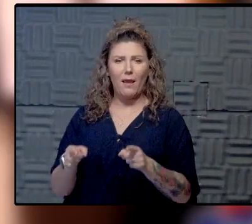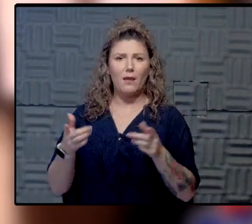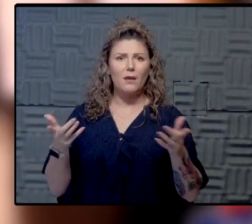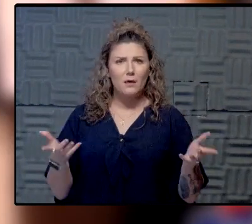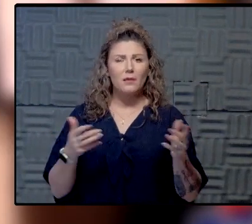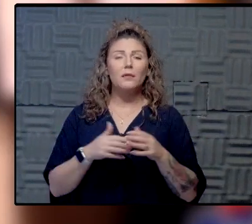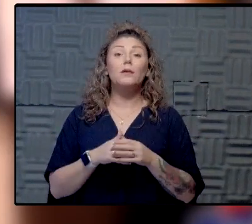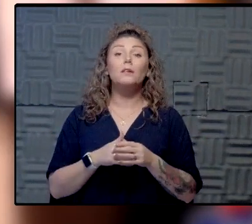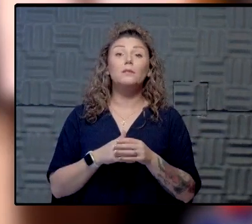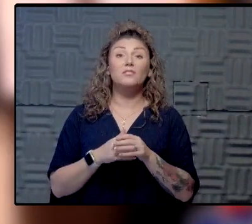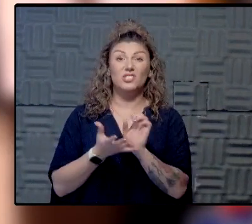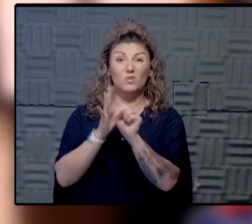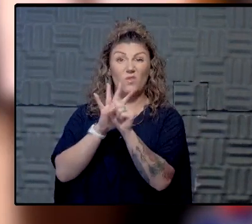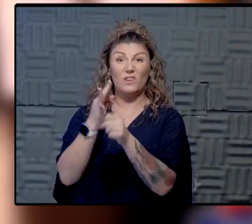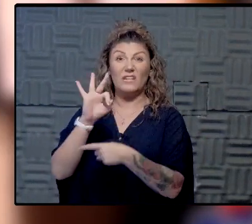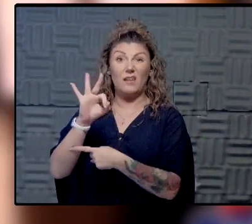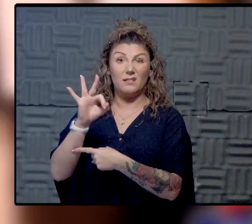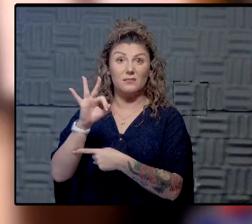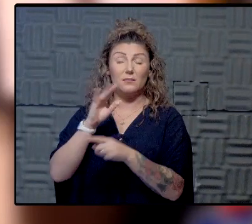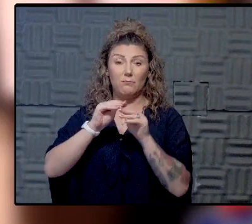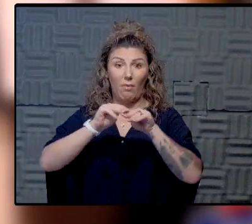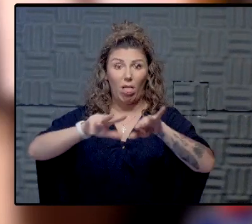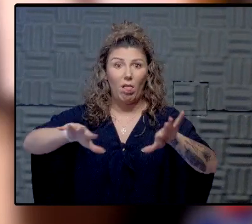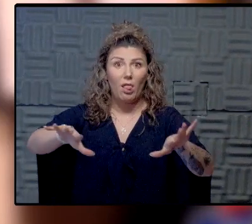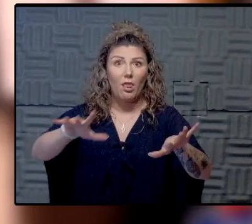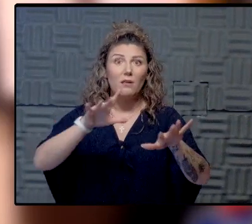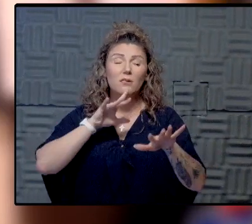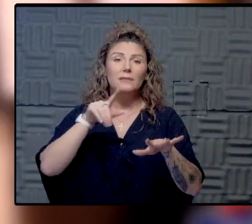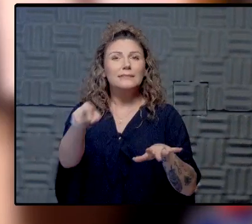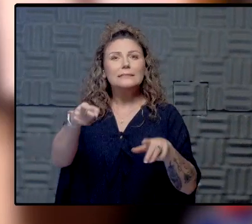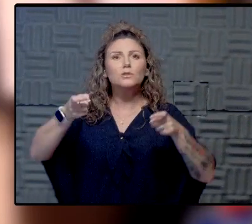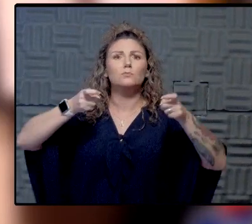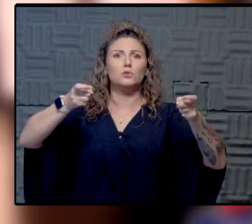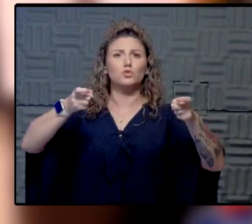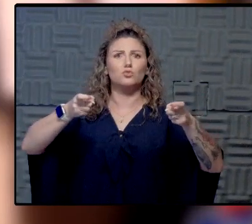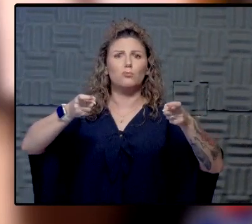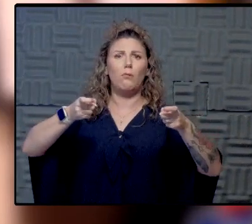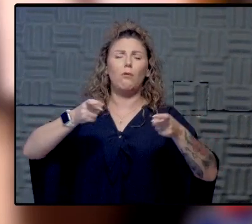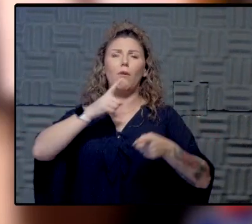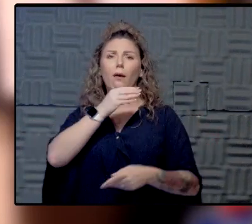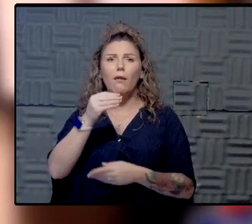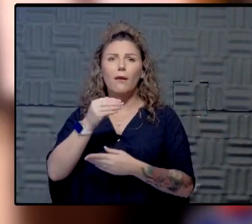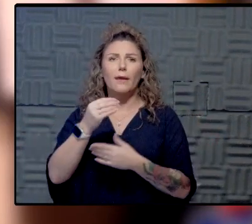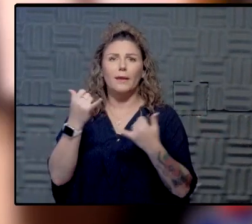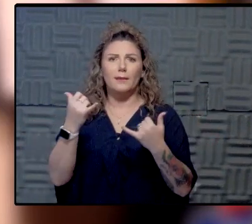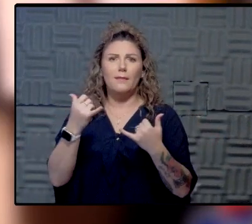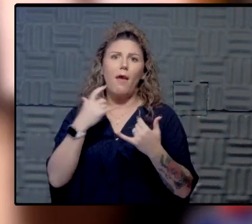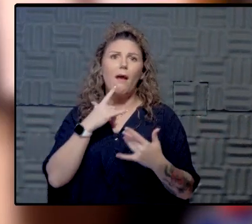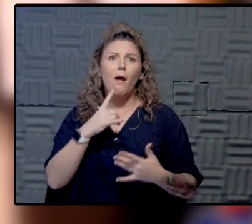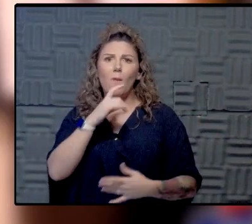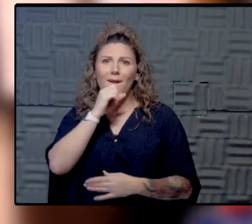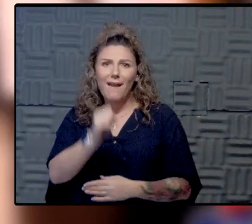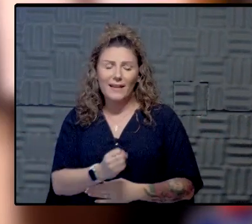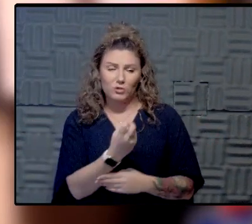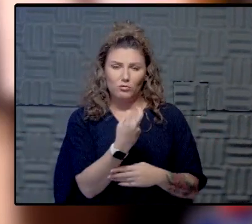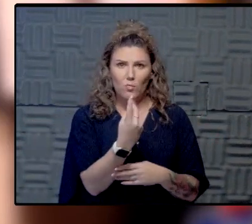the pandemic under control by expanding the vaccine down to 12. Now we've opened up